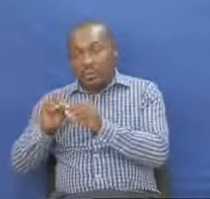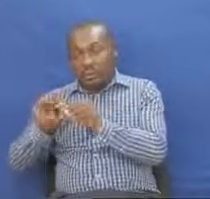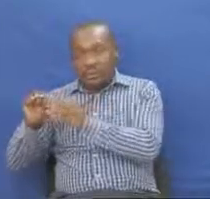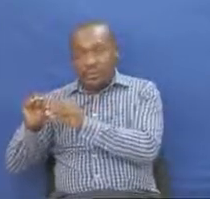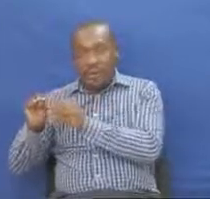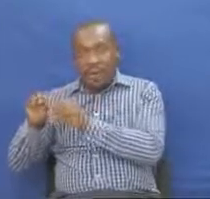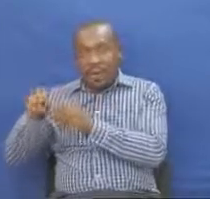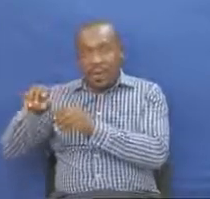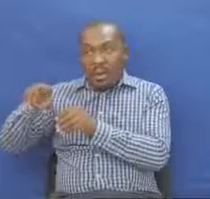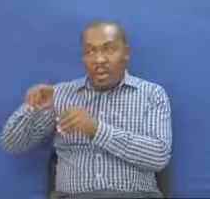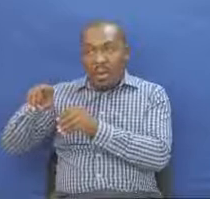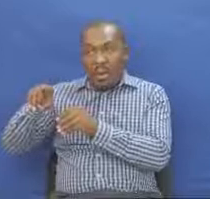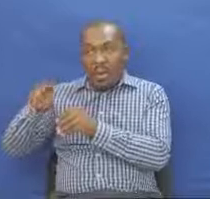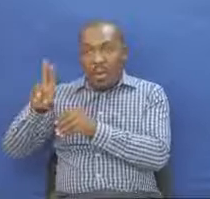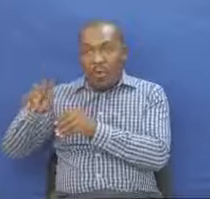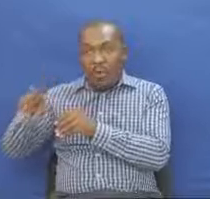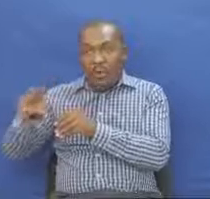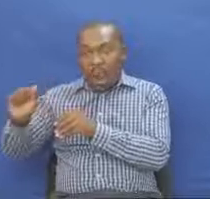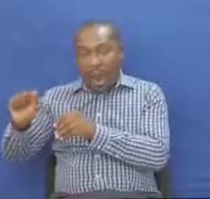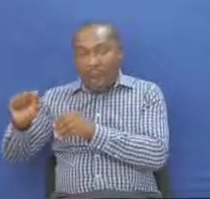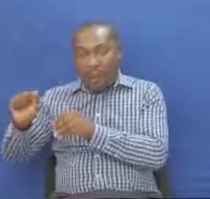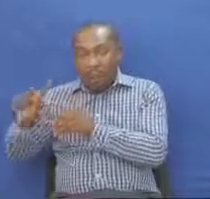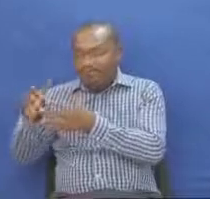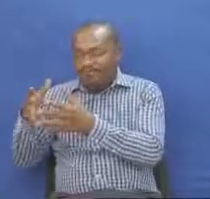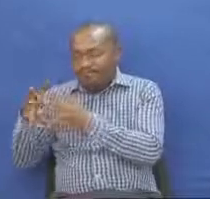So these are the series of stages.